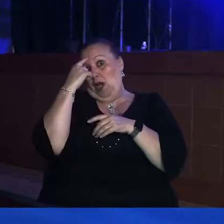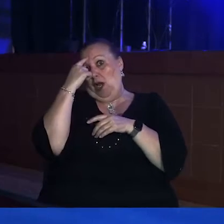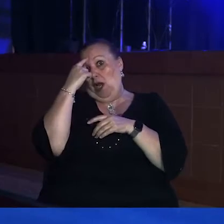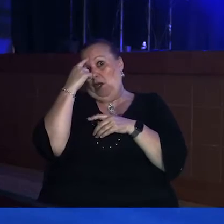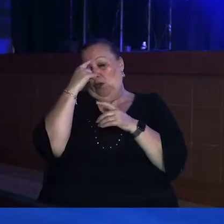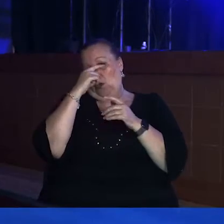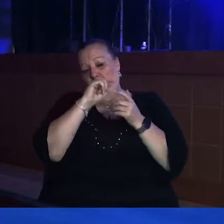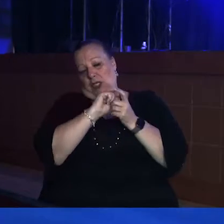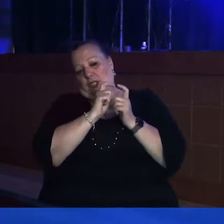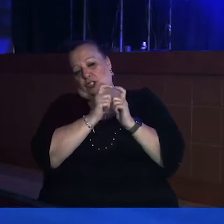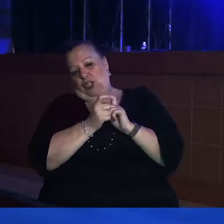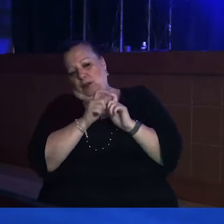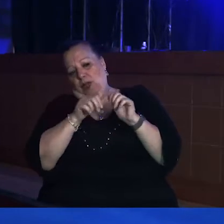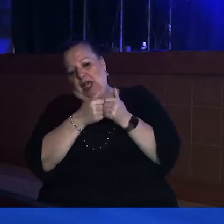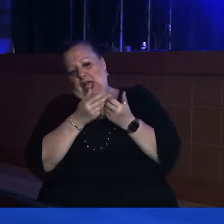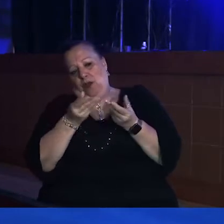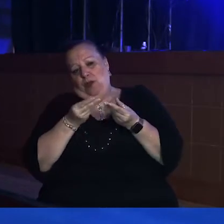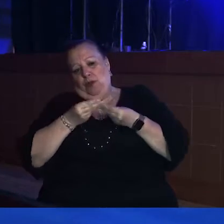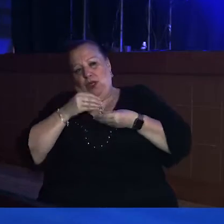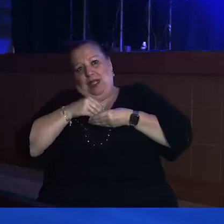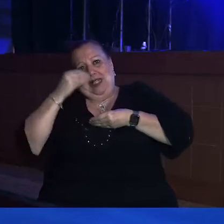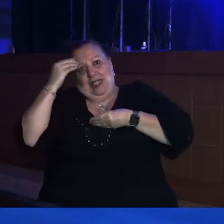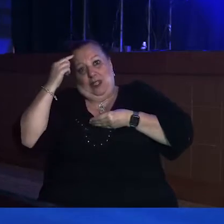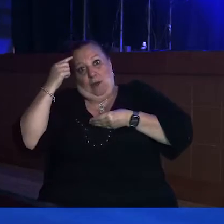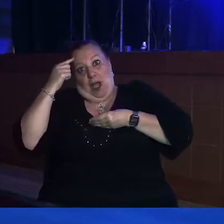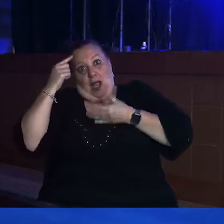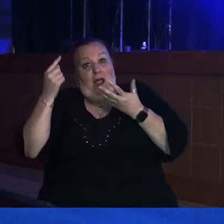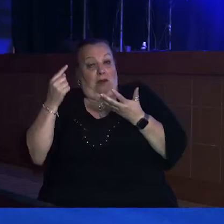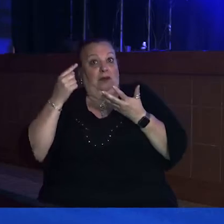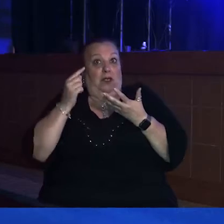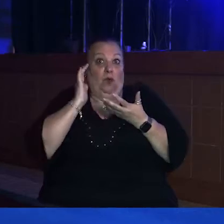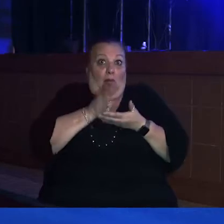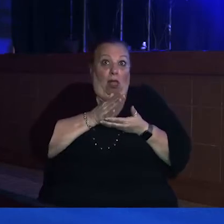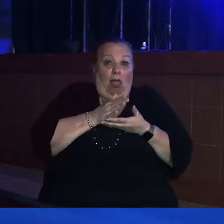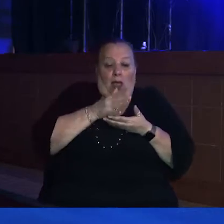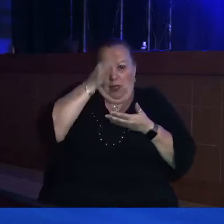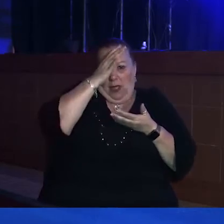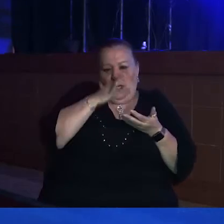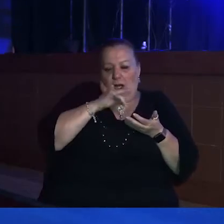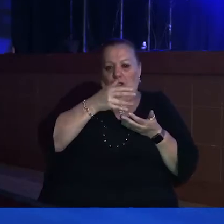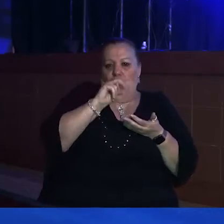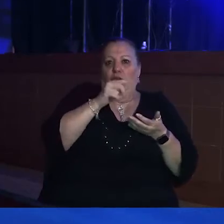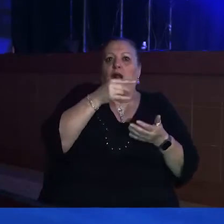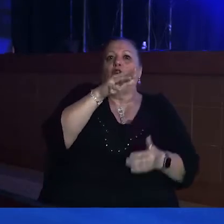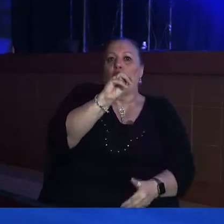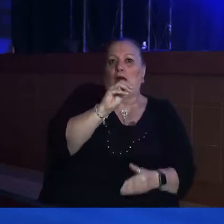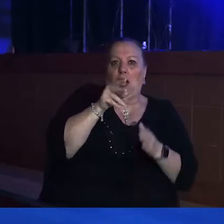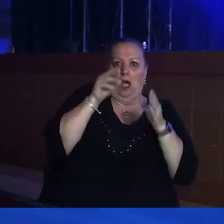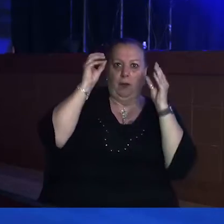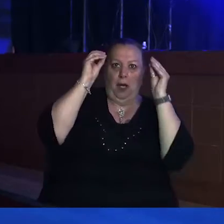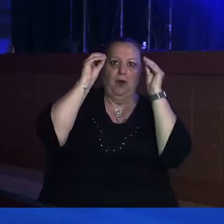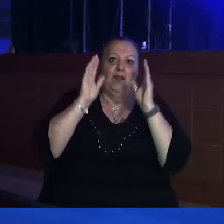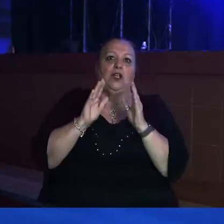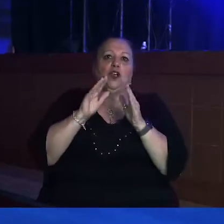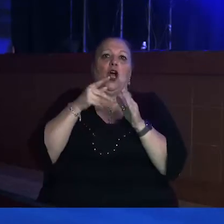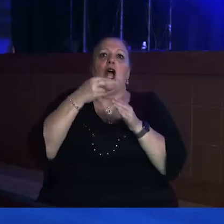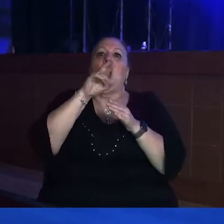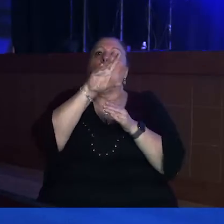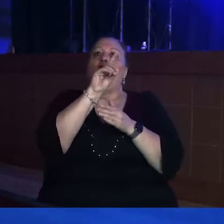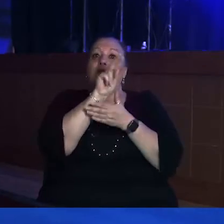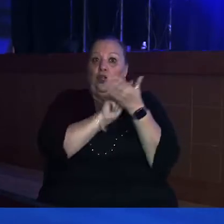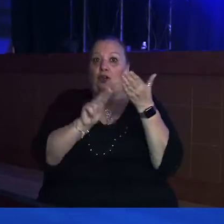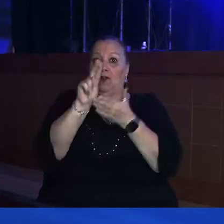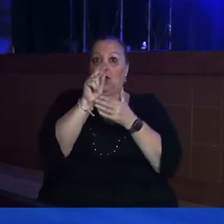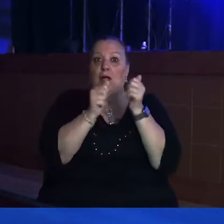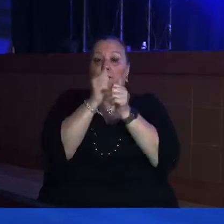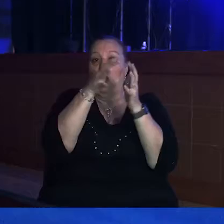we feed it. They just will. There's a guy by the name of John Graham. He's a professor at Harvard University. And he says that most Americans